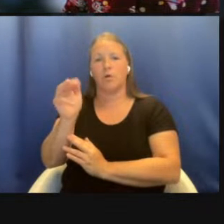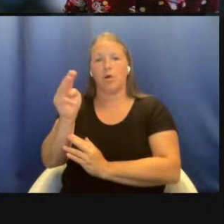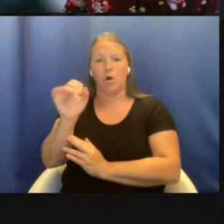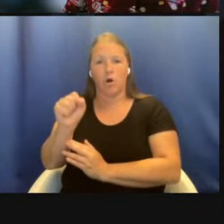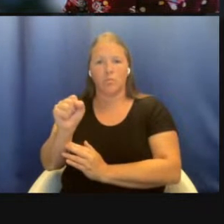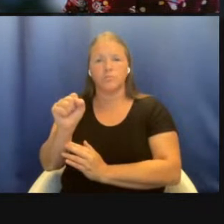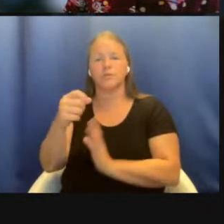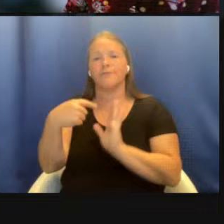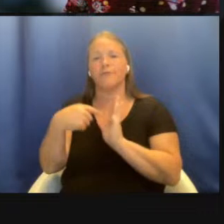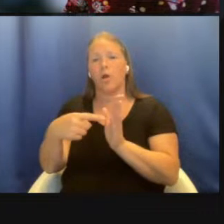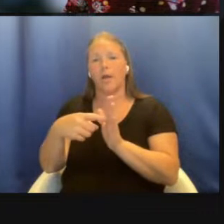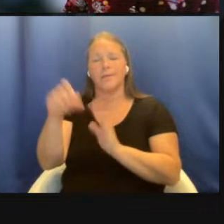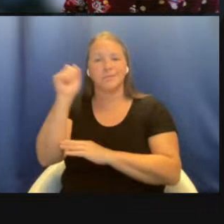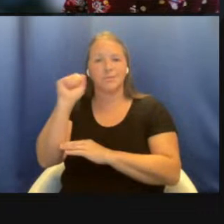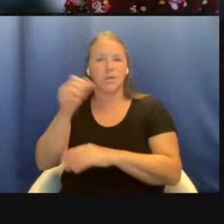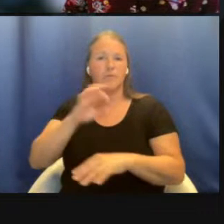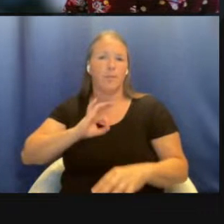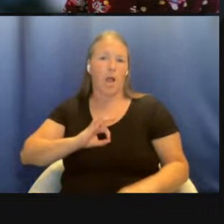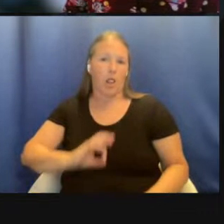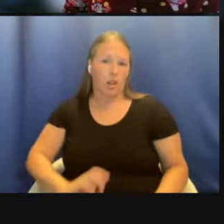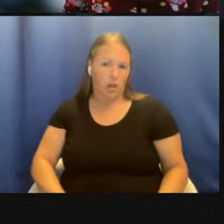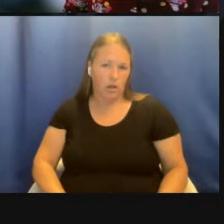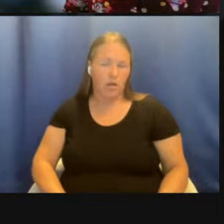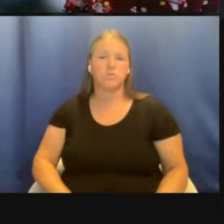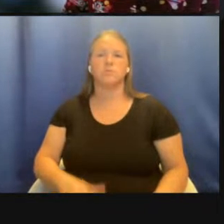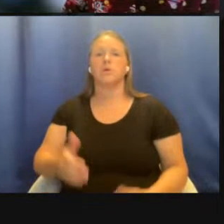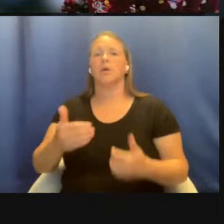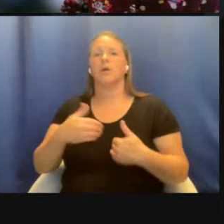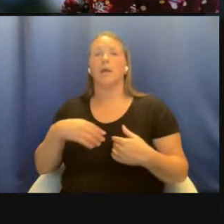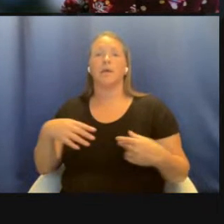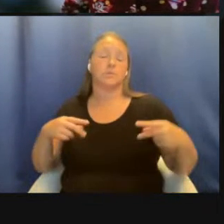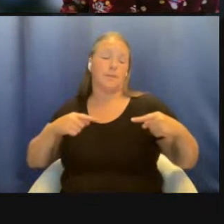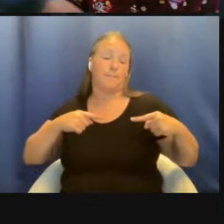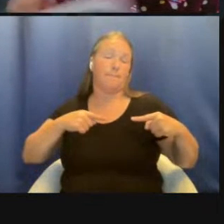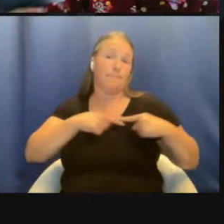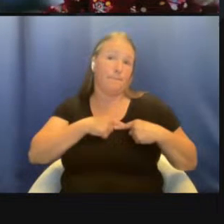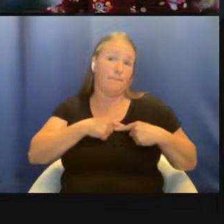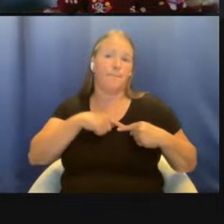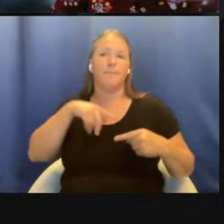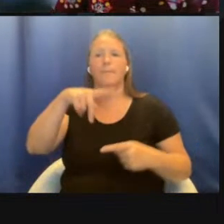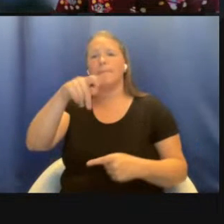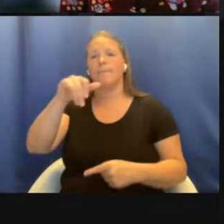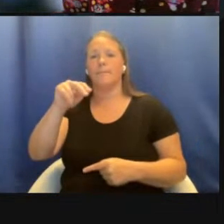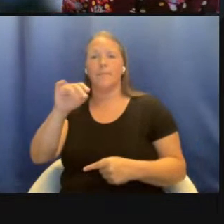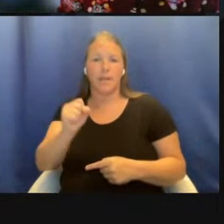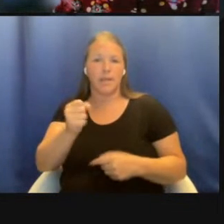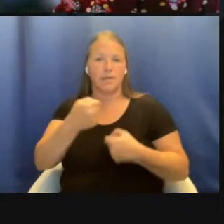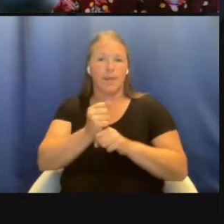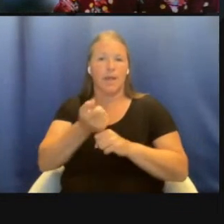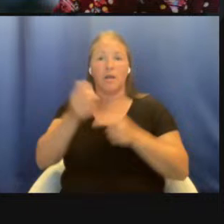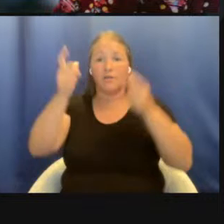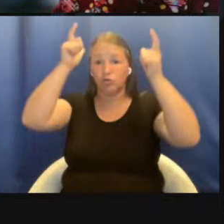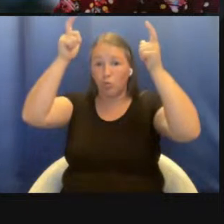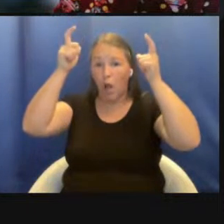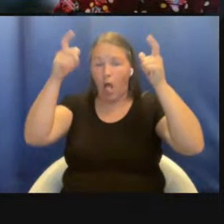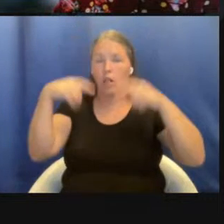made that are crowns. And here we see him in a stance very reminiscent of the emperor